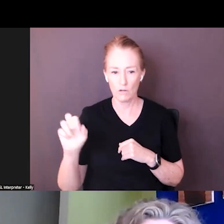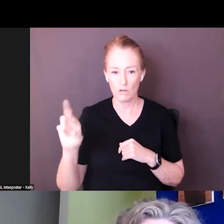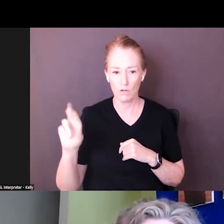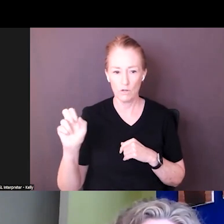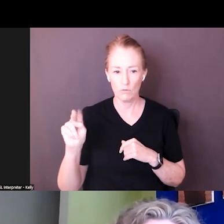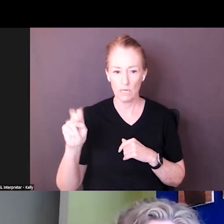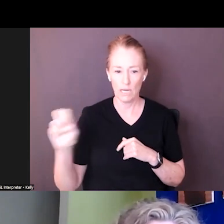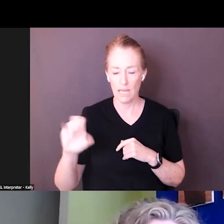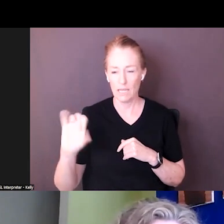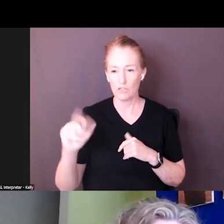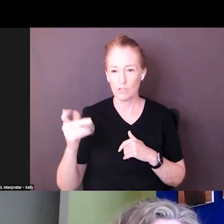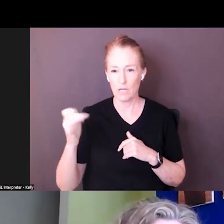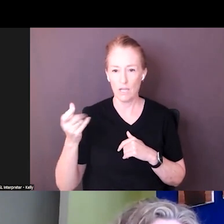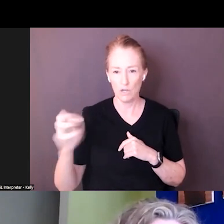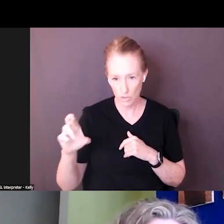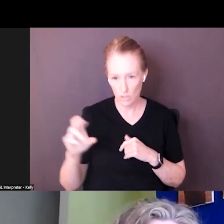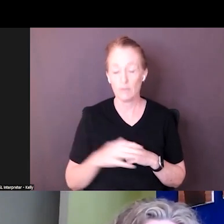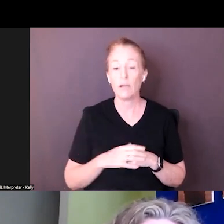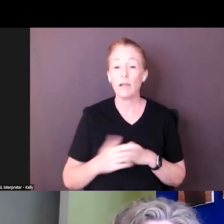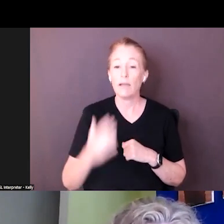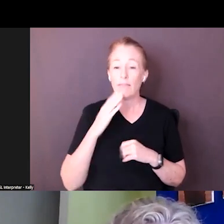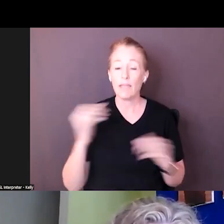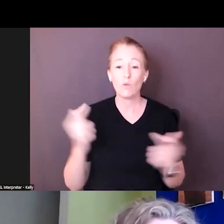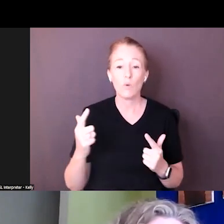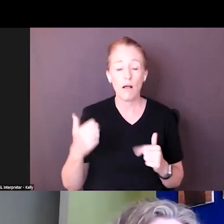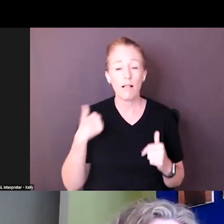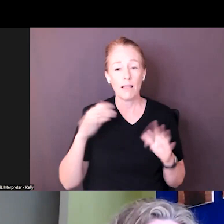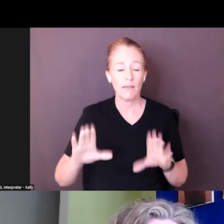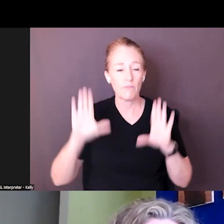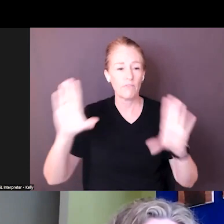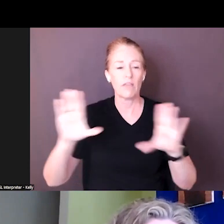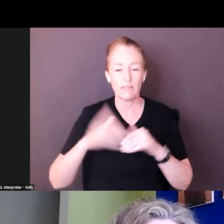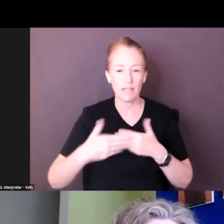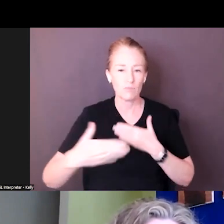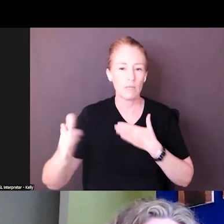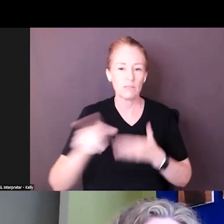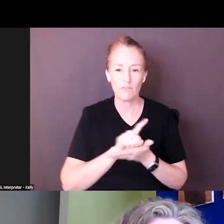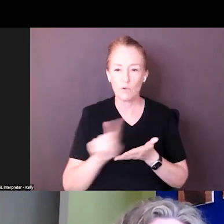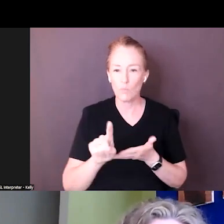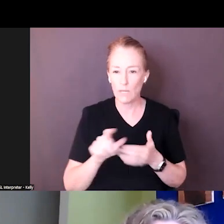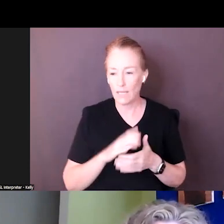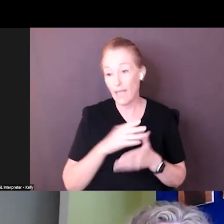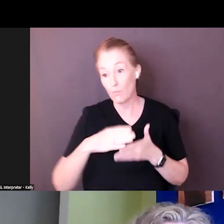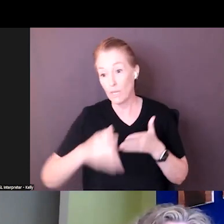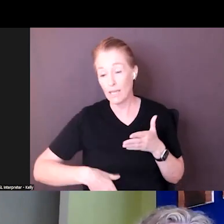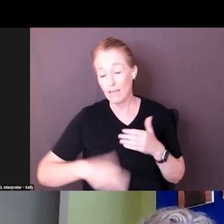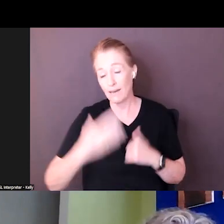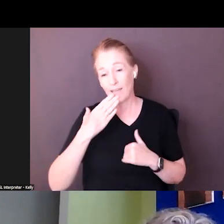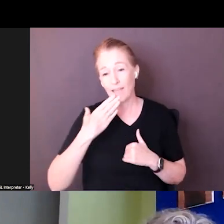thank you, everybody, and have a fantastic rest of your week. and weekend. Thanks for